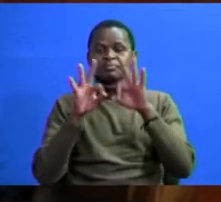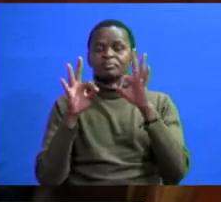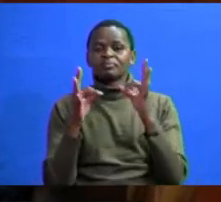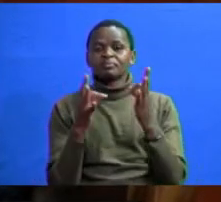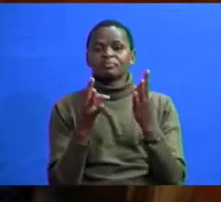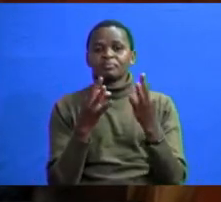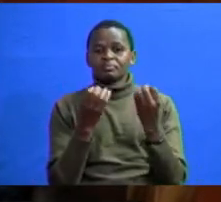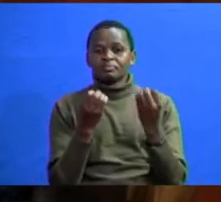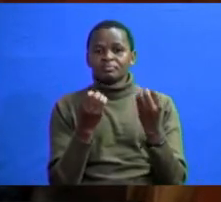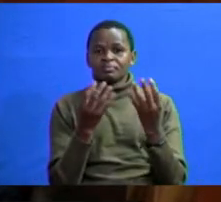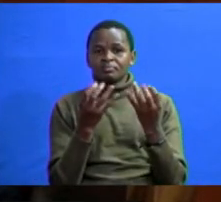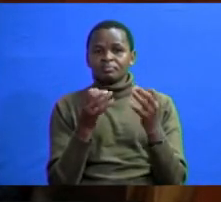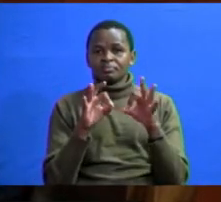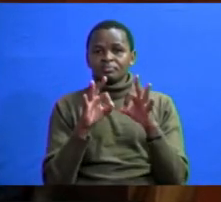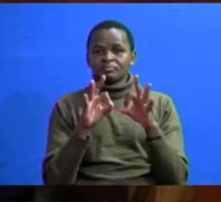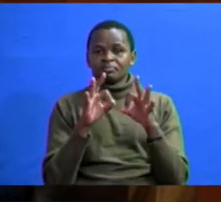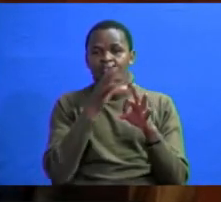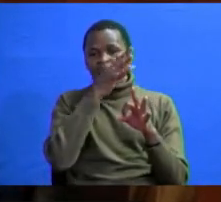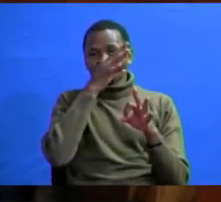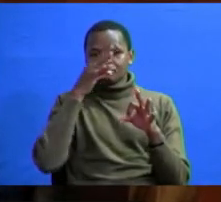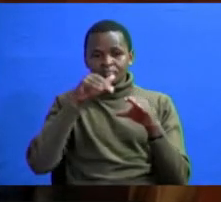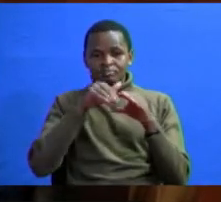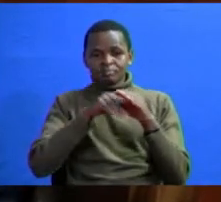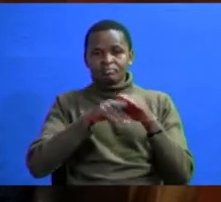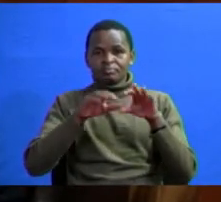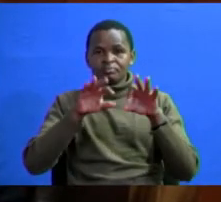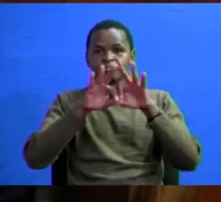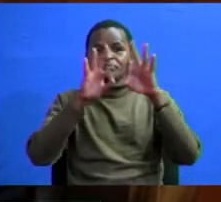because most of the fastings were in families